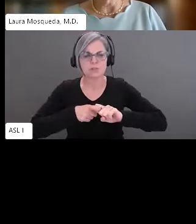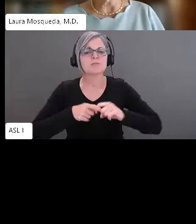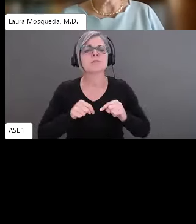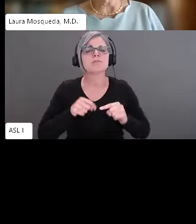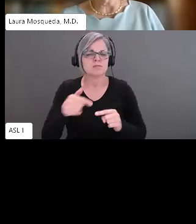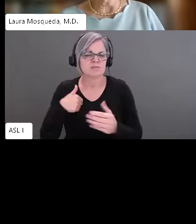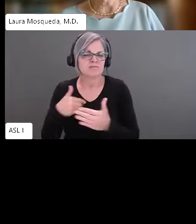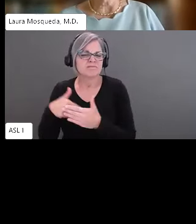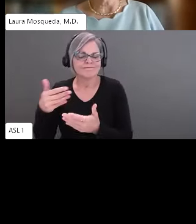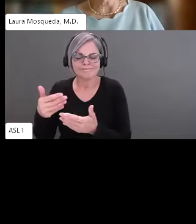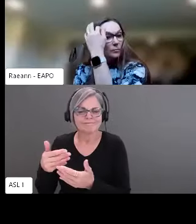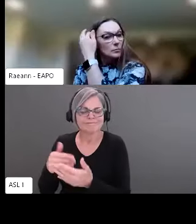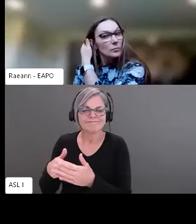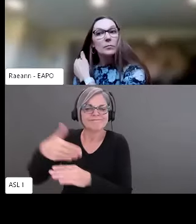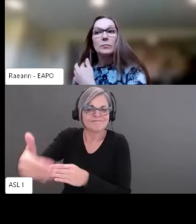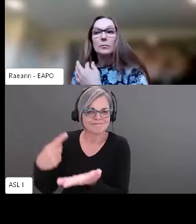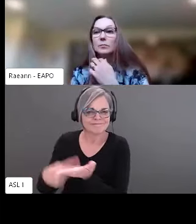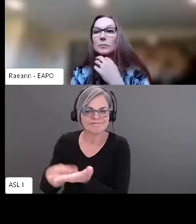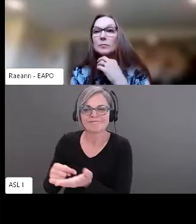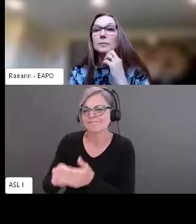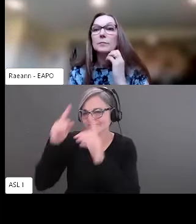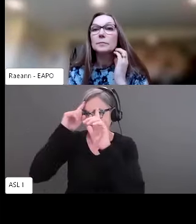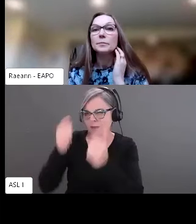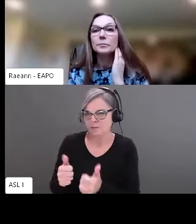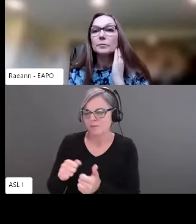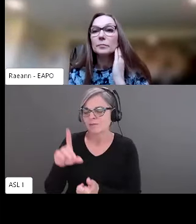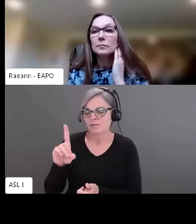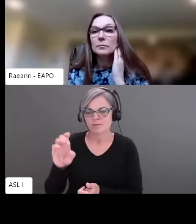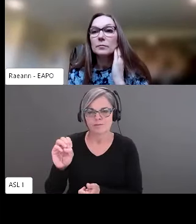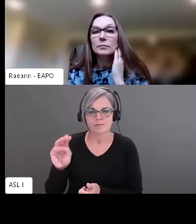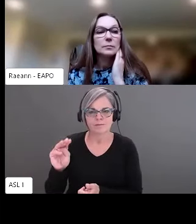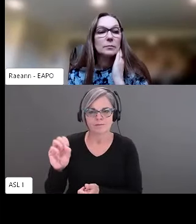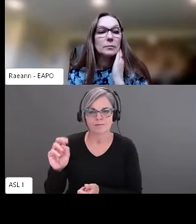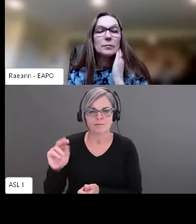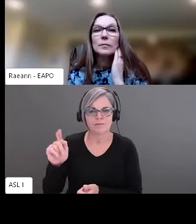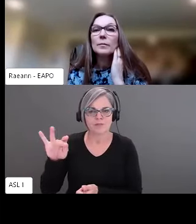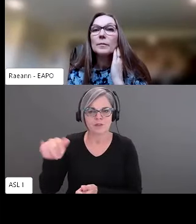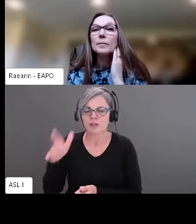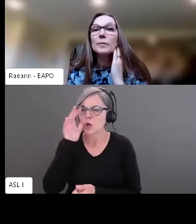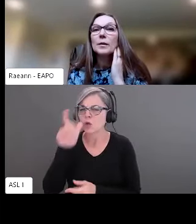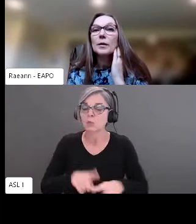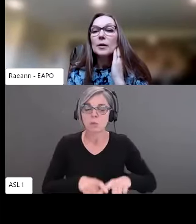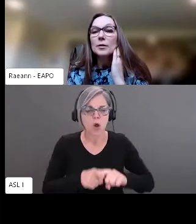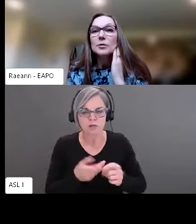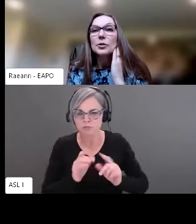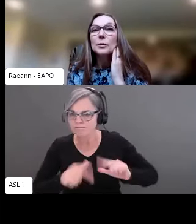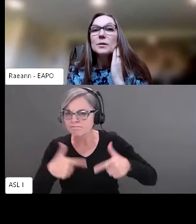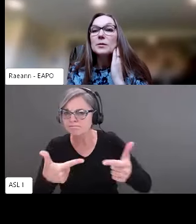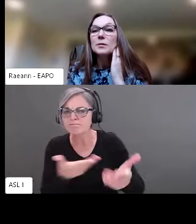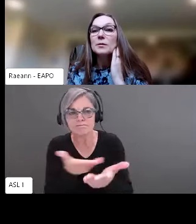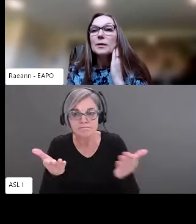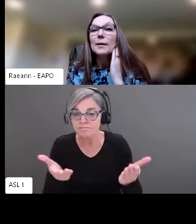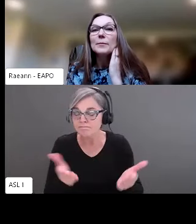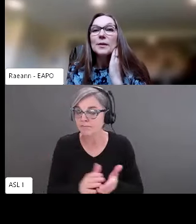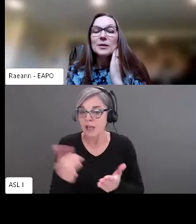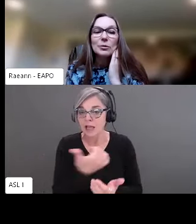want to check in and see if everybody's doing okay, or if there's any questions, comments, or concerns so far. So Thank there you.